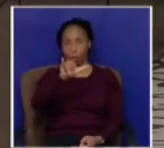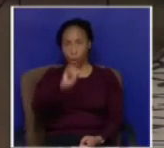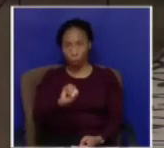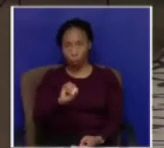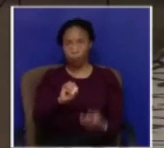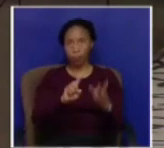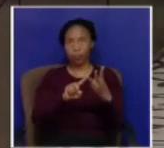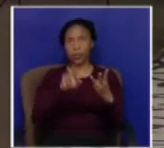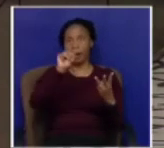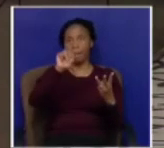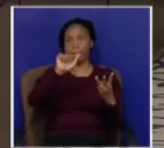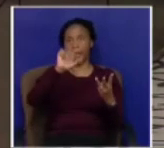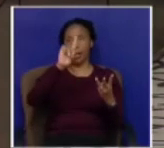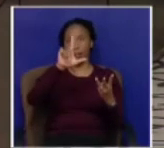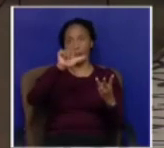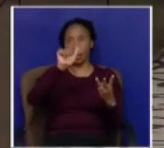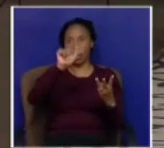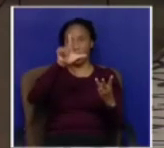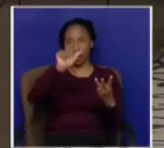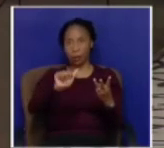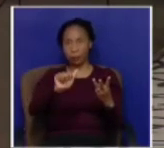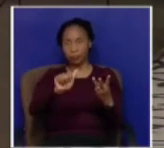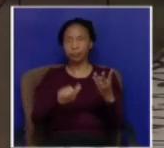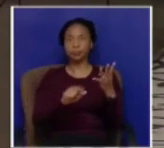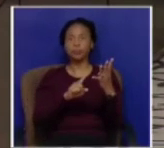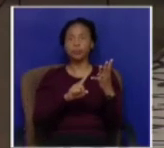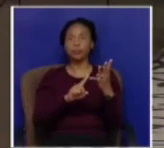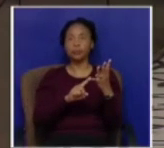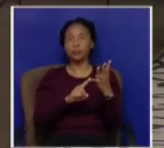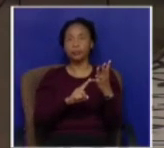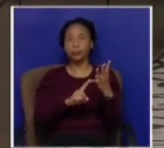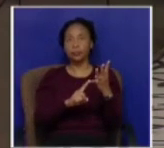Madlala Emerald Kwenzokuhle,